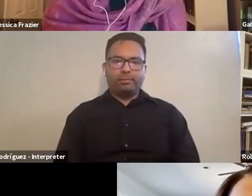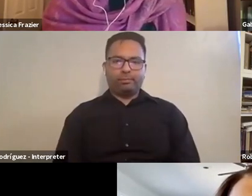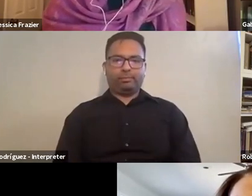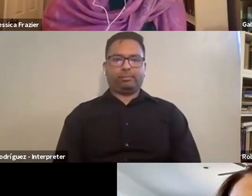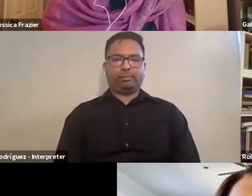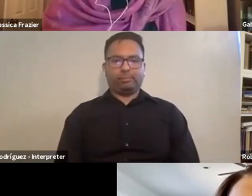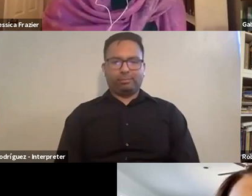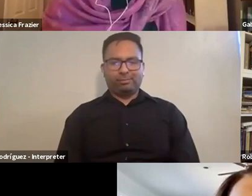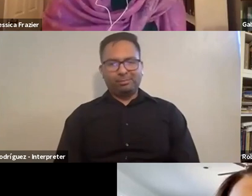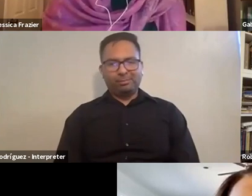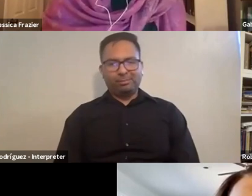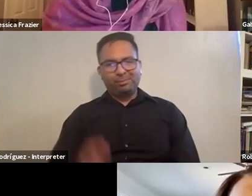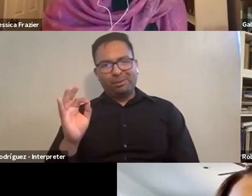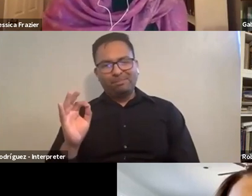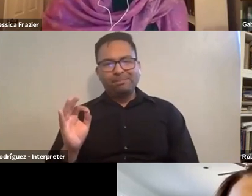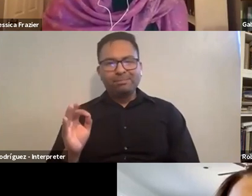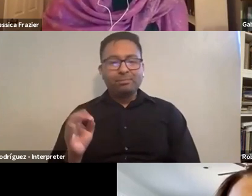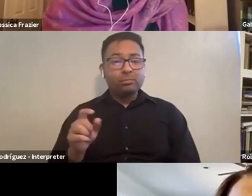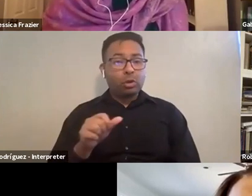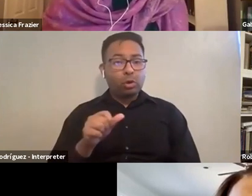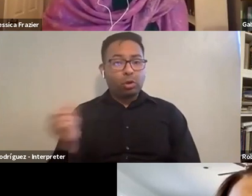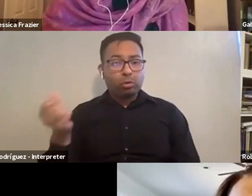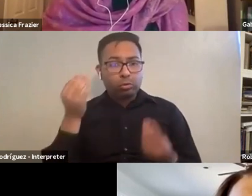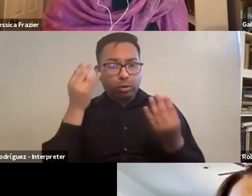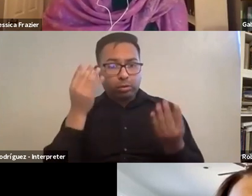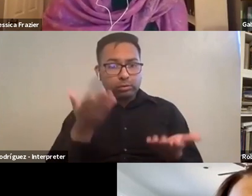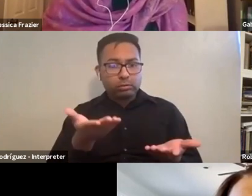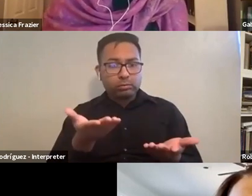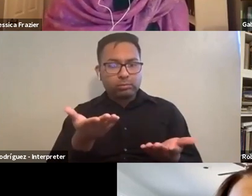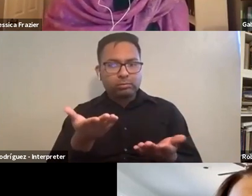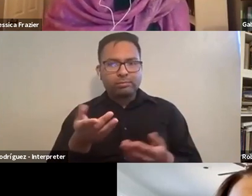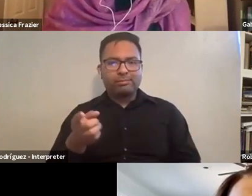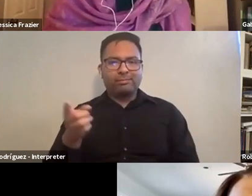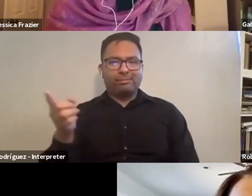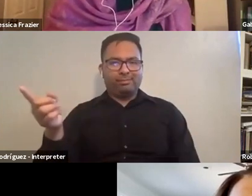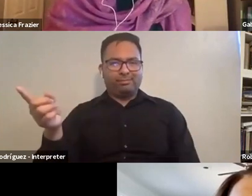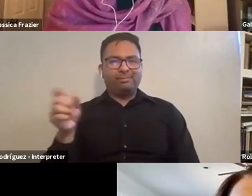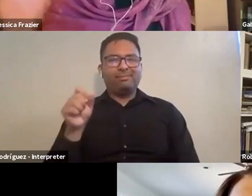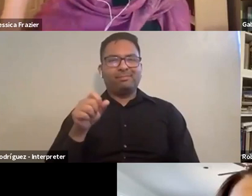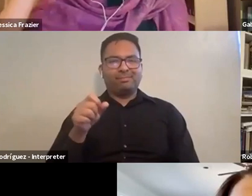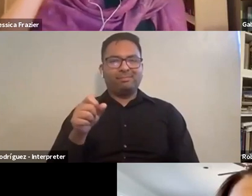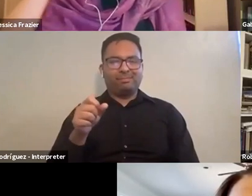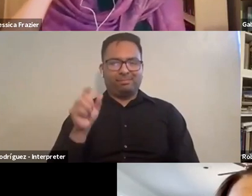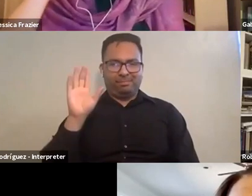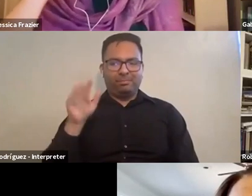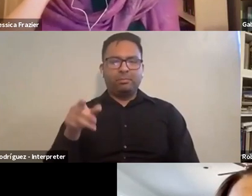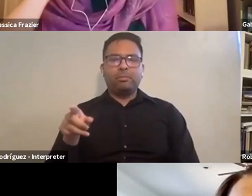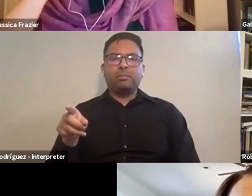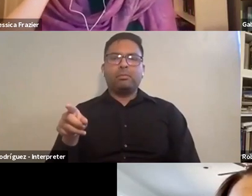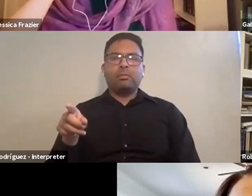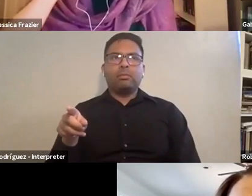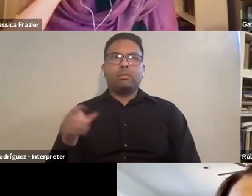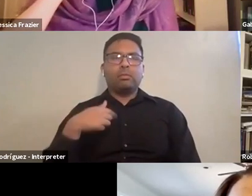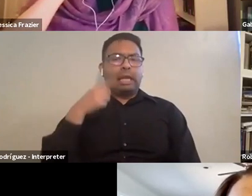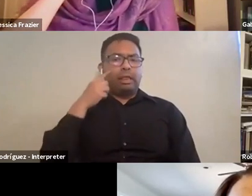Mm-hmm. Great. Other thoughts? Yes, I could. Well, I think that